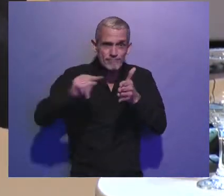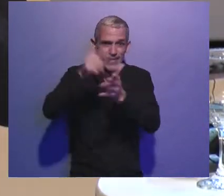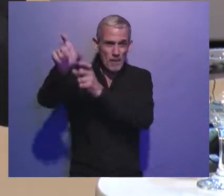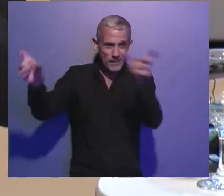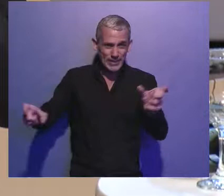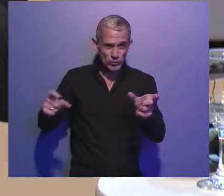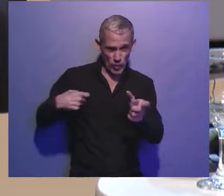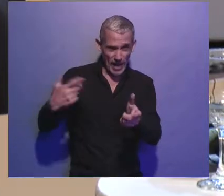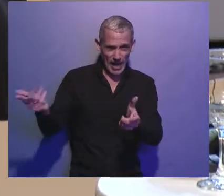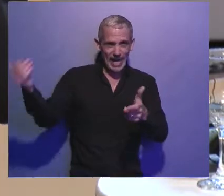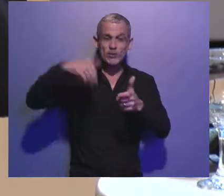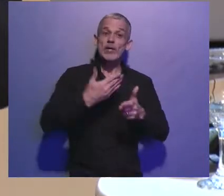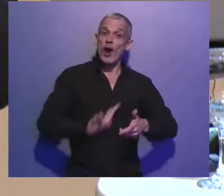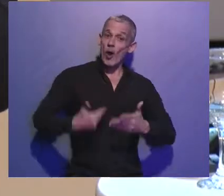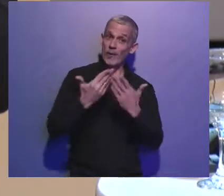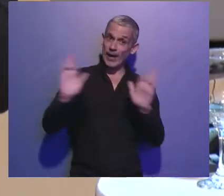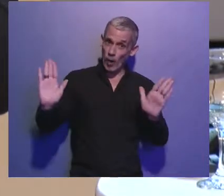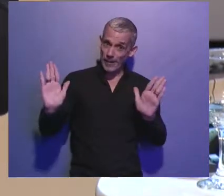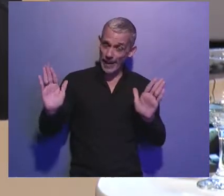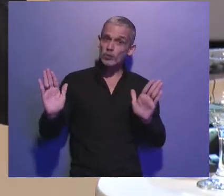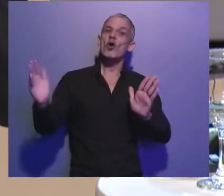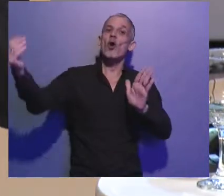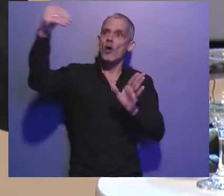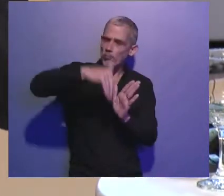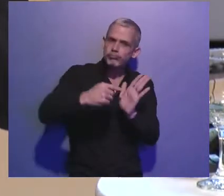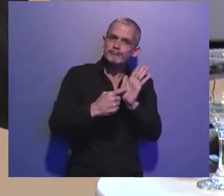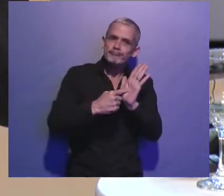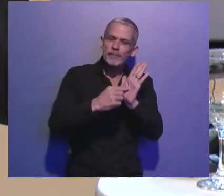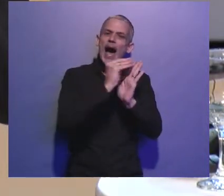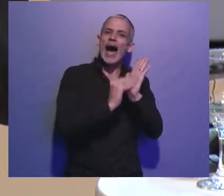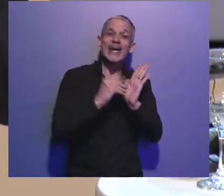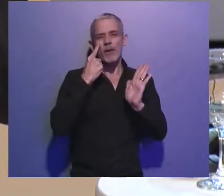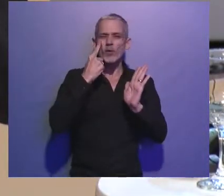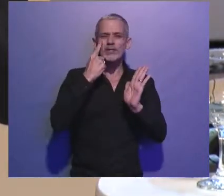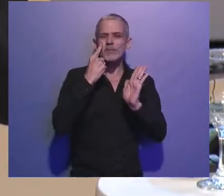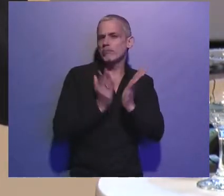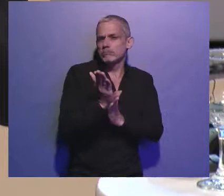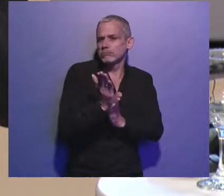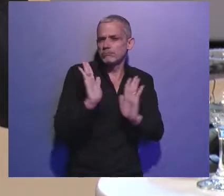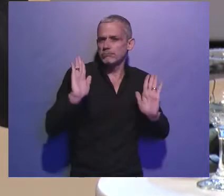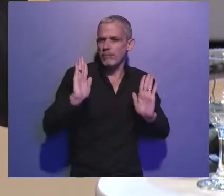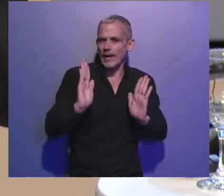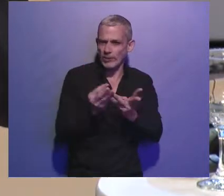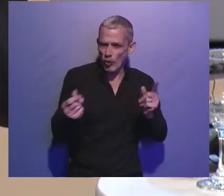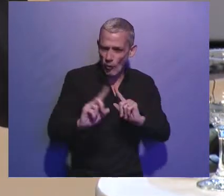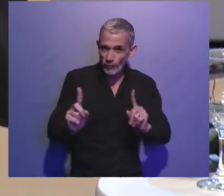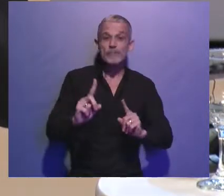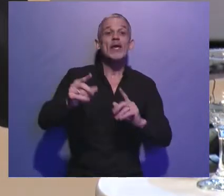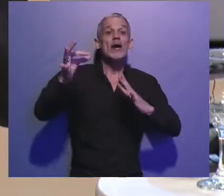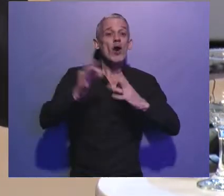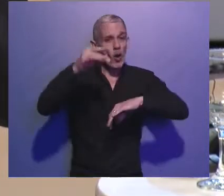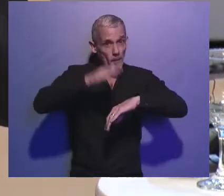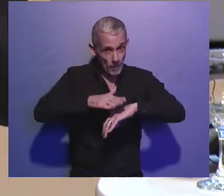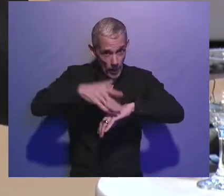agenda into a permanent municipal agenda. The commitments contained in our action plan